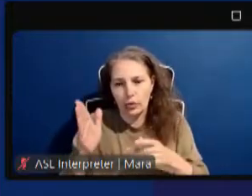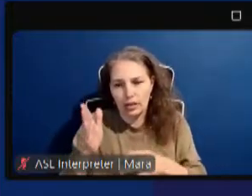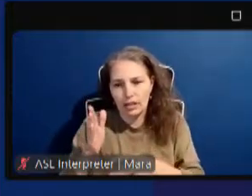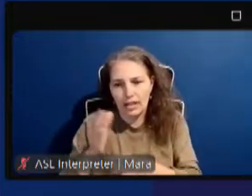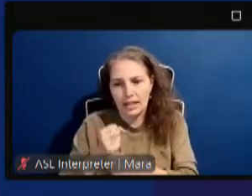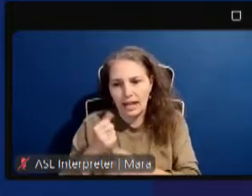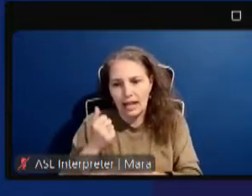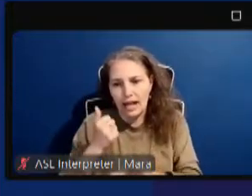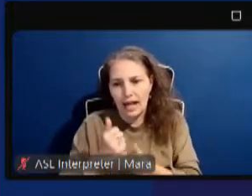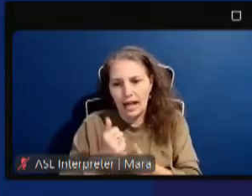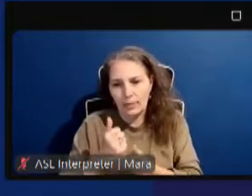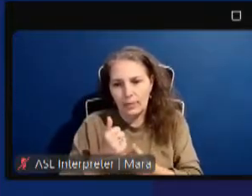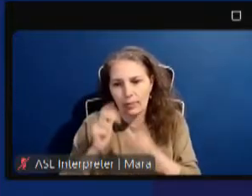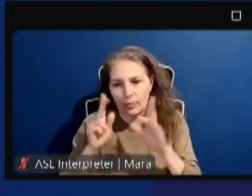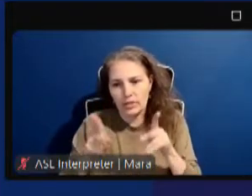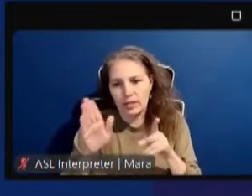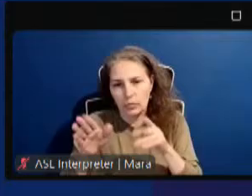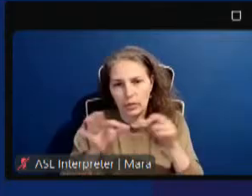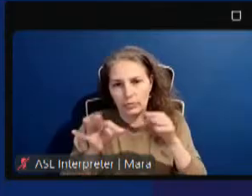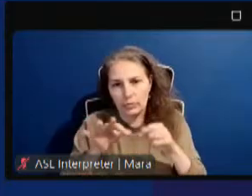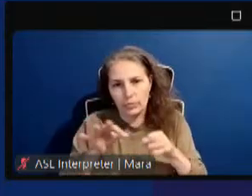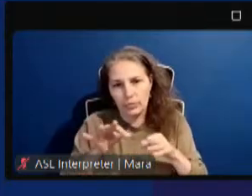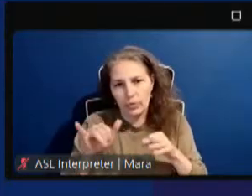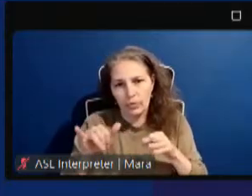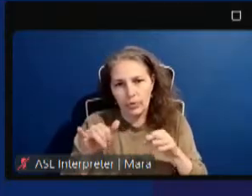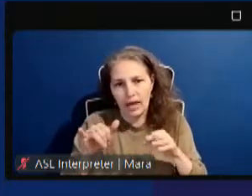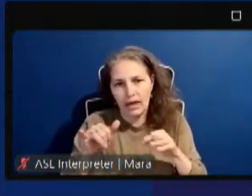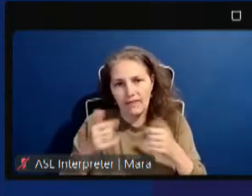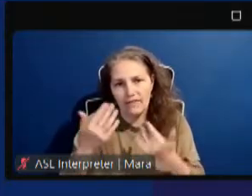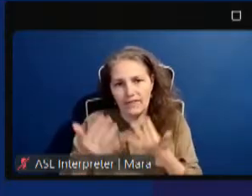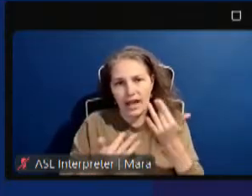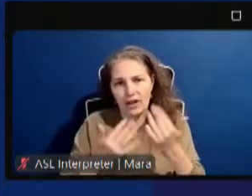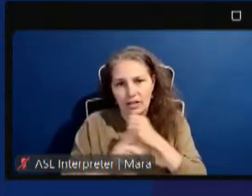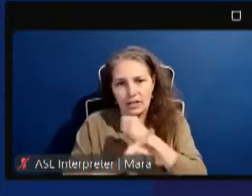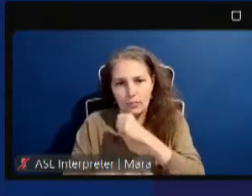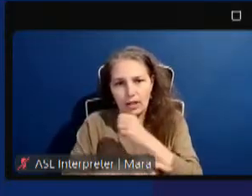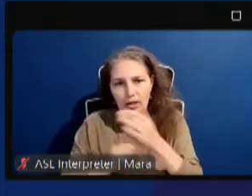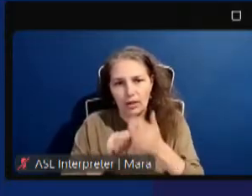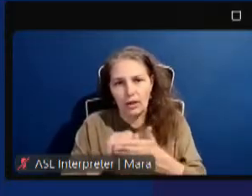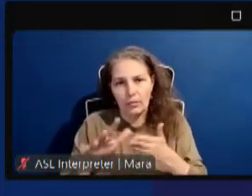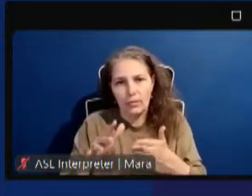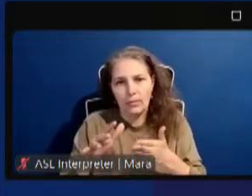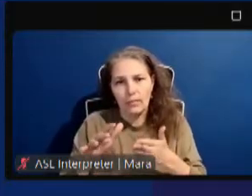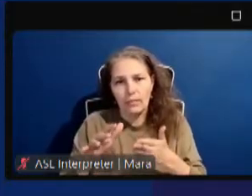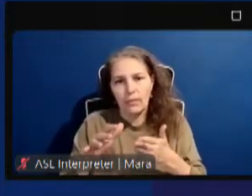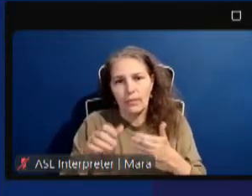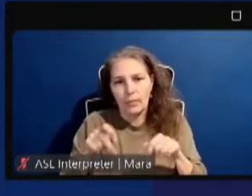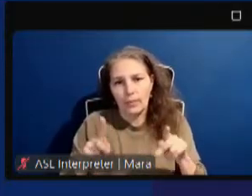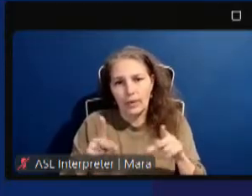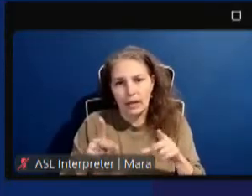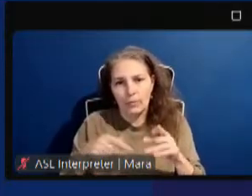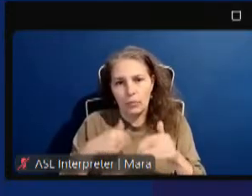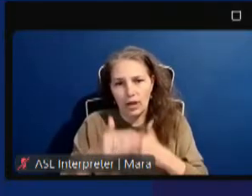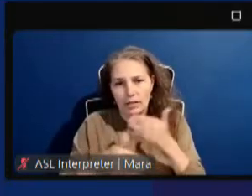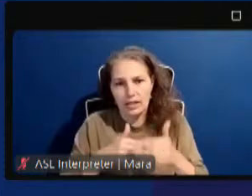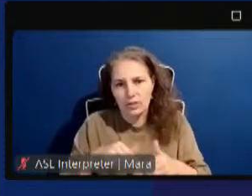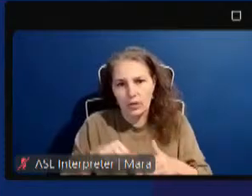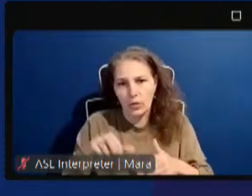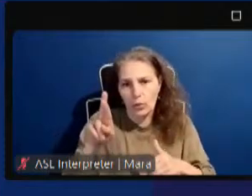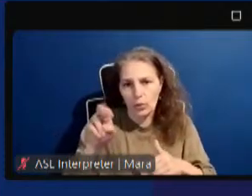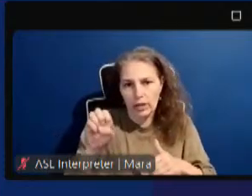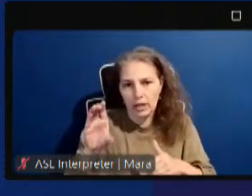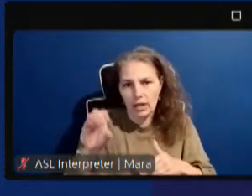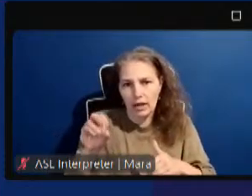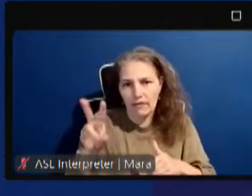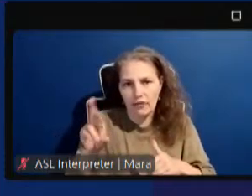walking you through the fire debris removal permit process. So on recovery.lacounty.gov, under fire debris removal permit, you can